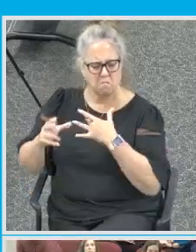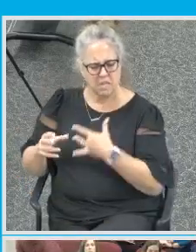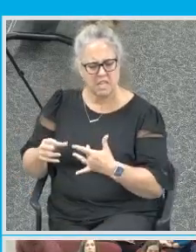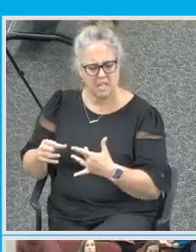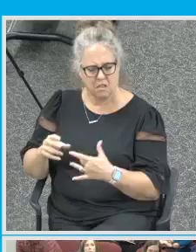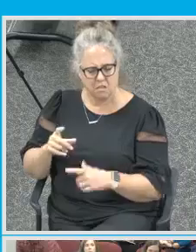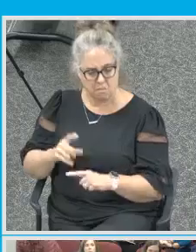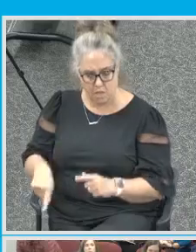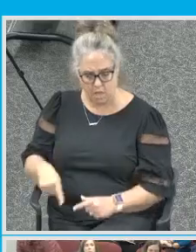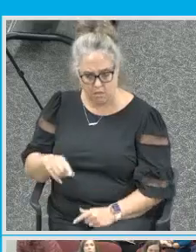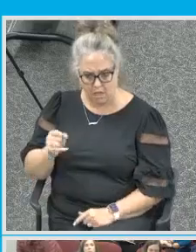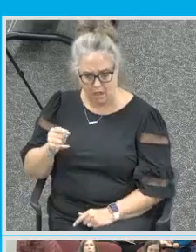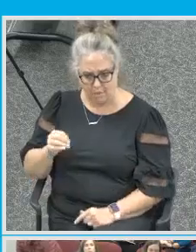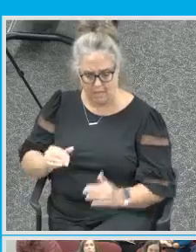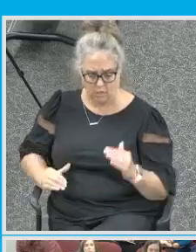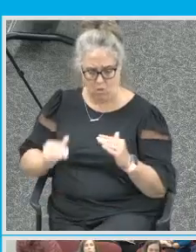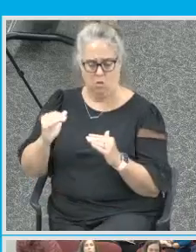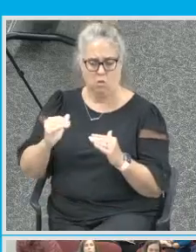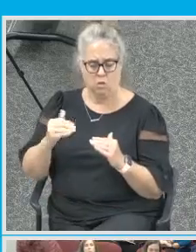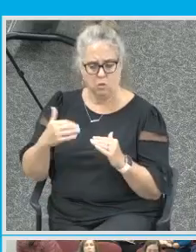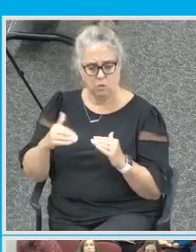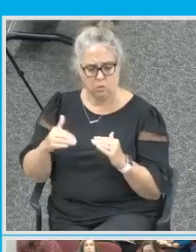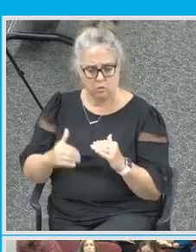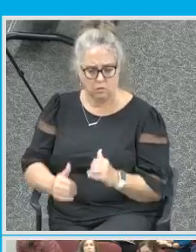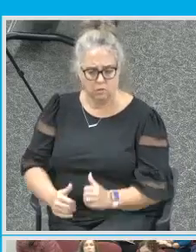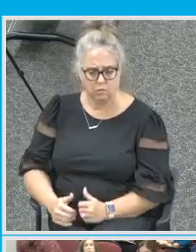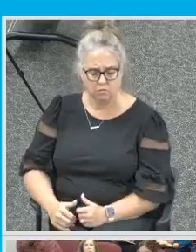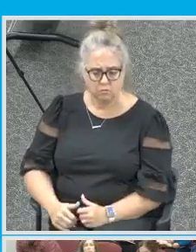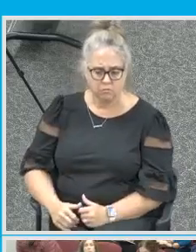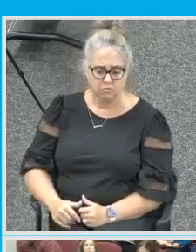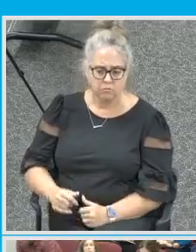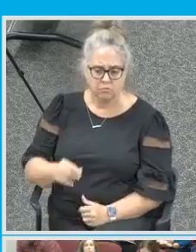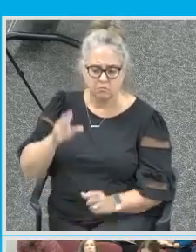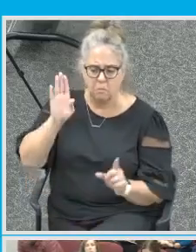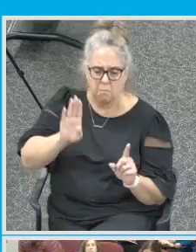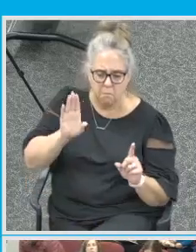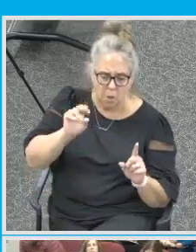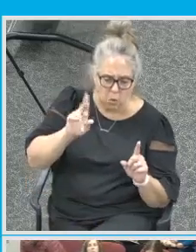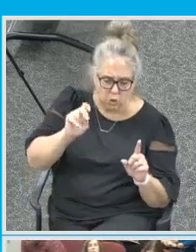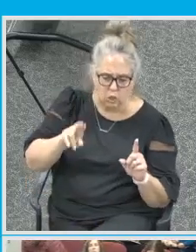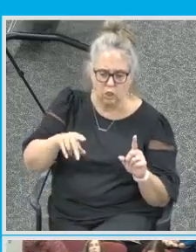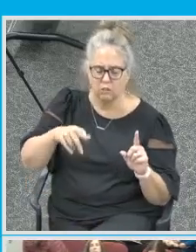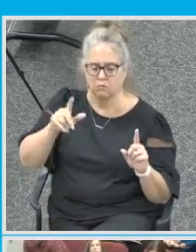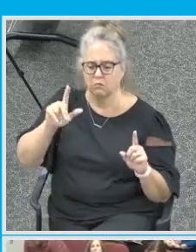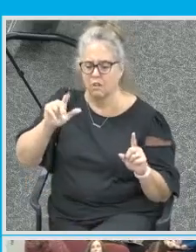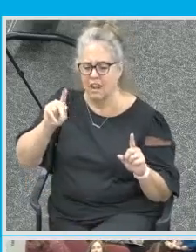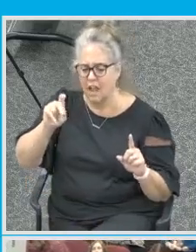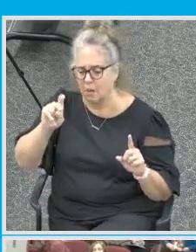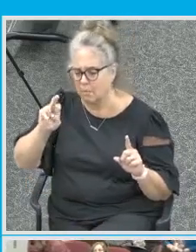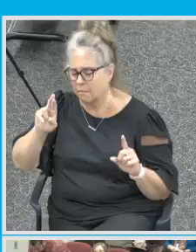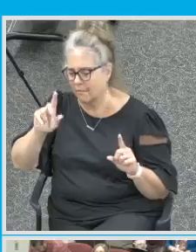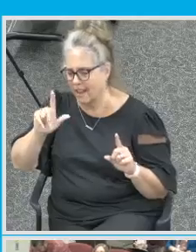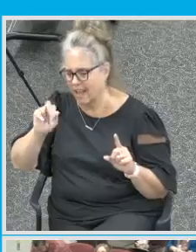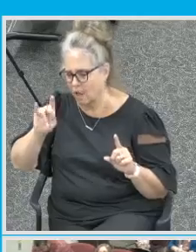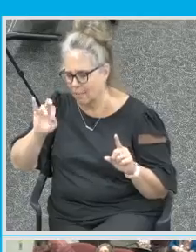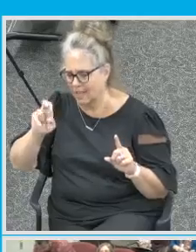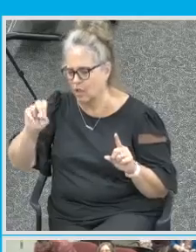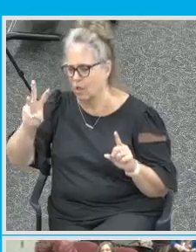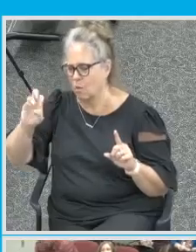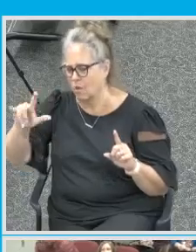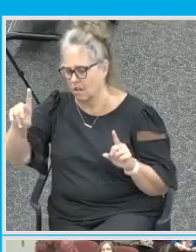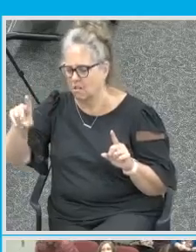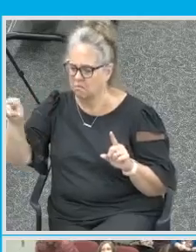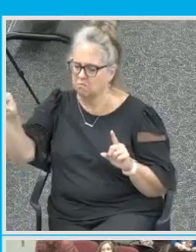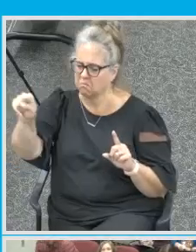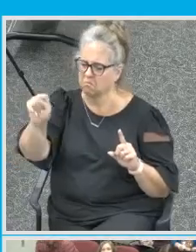north central section of the state. So Boulder, Larimer, Weld, those are areas that typically do see a lot of cases every